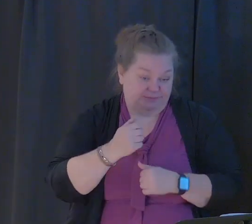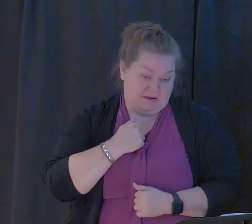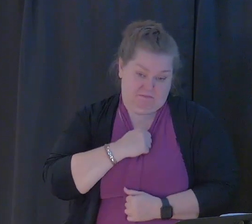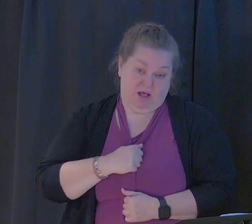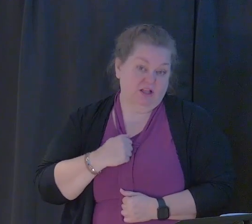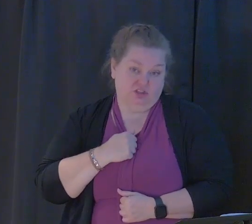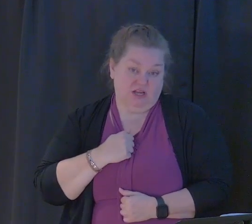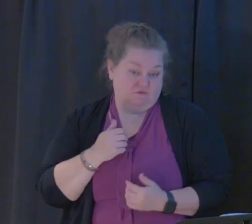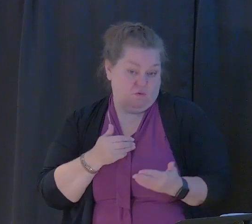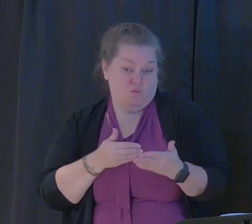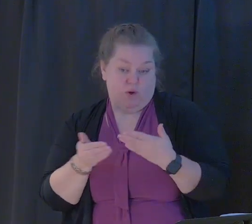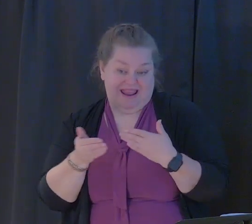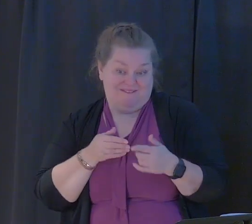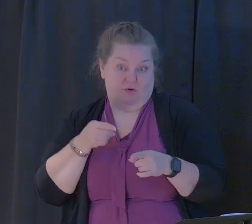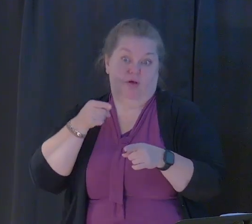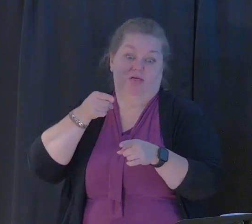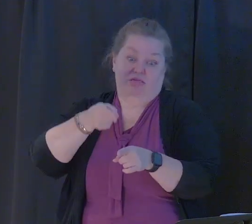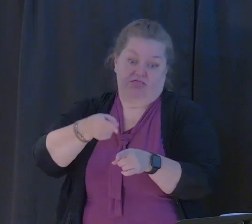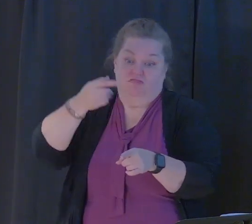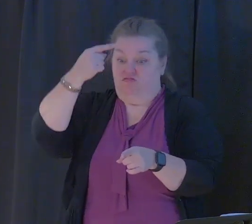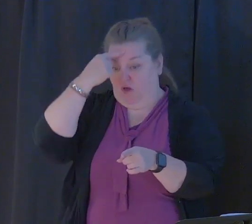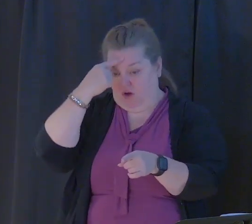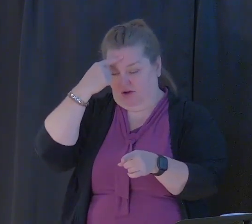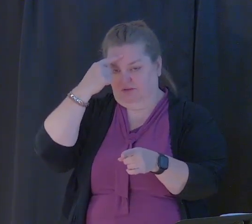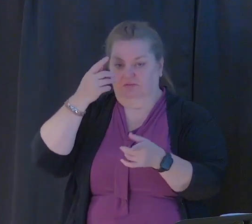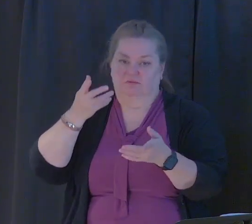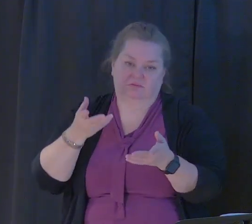that and let it go.